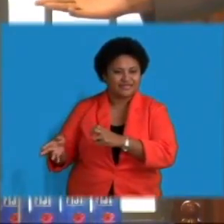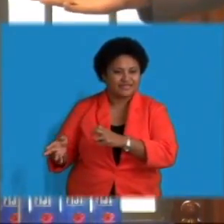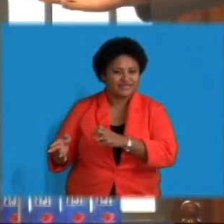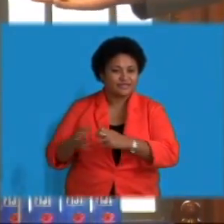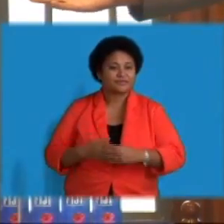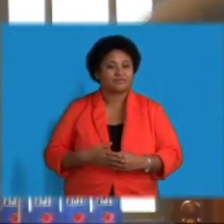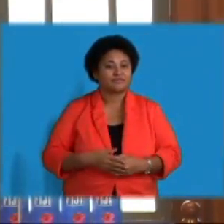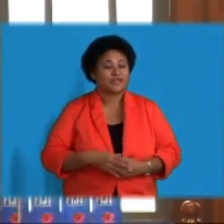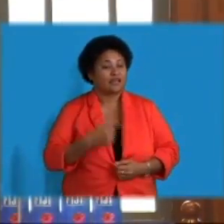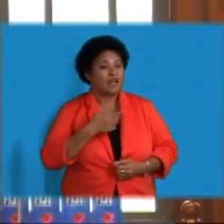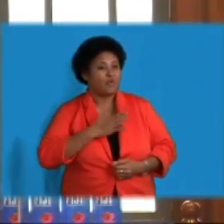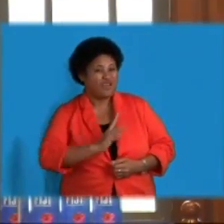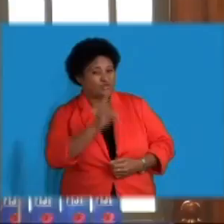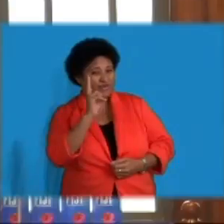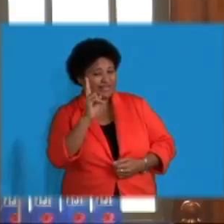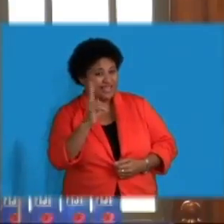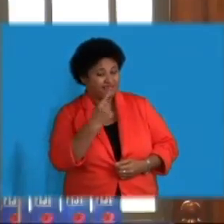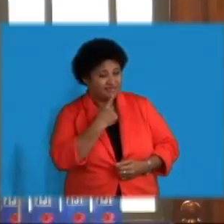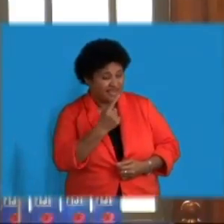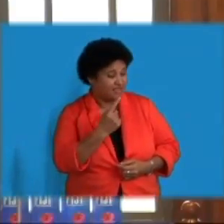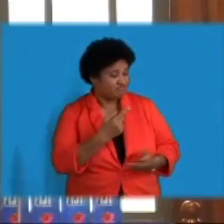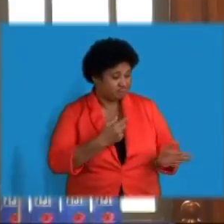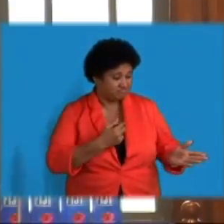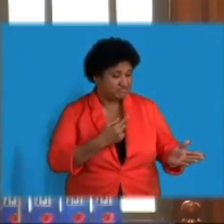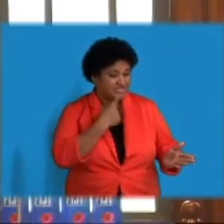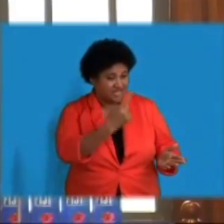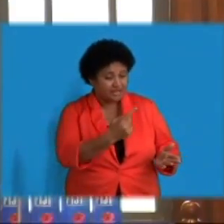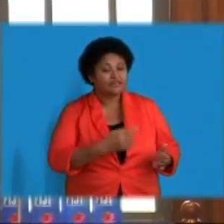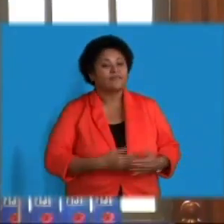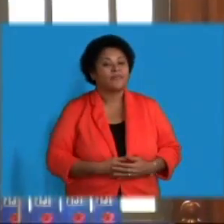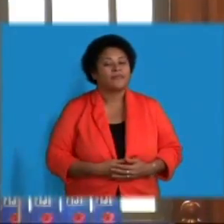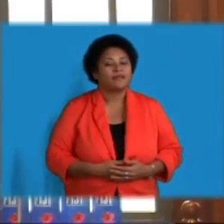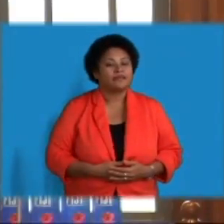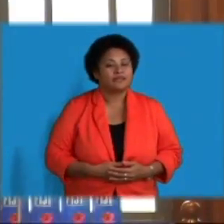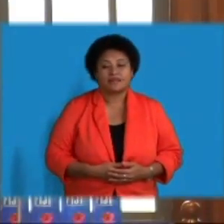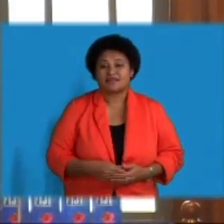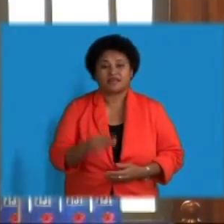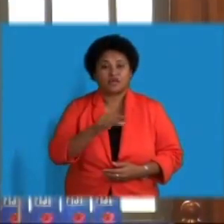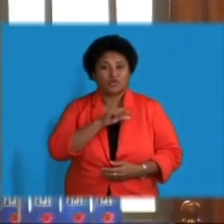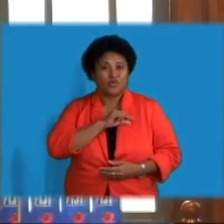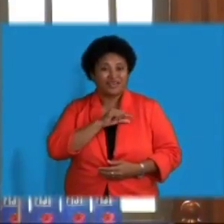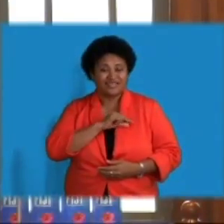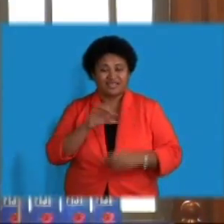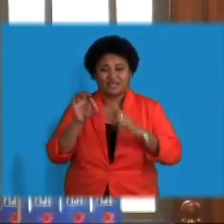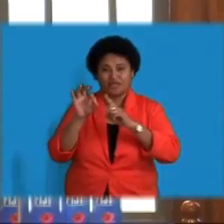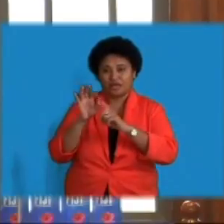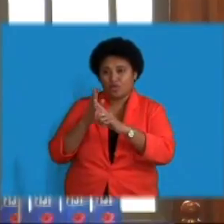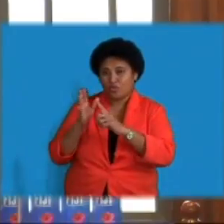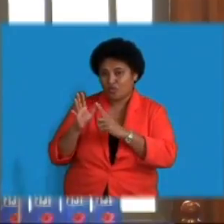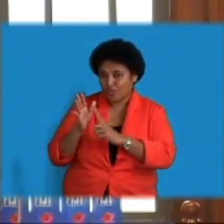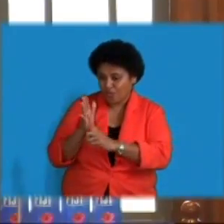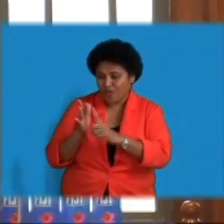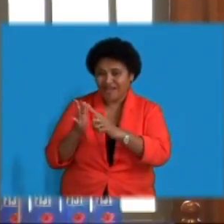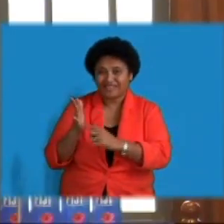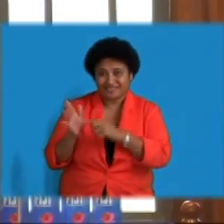I want to reiterate what my fellow parliamentarian had said, that the quality of the subdivisions where these